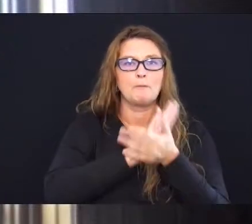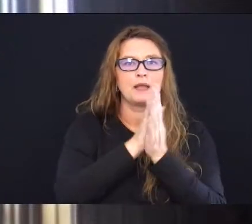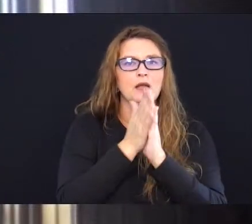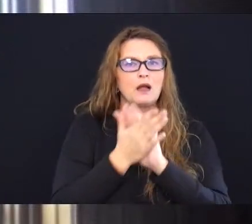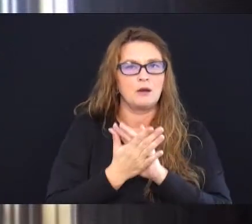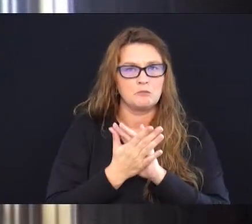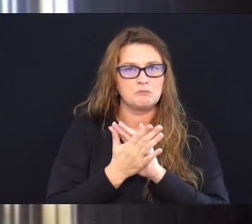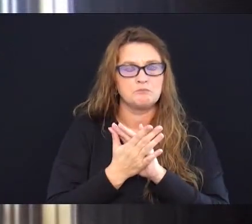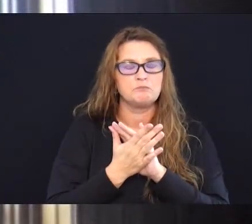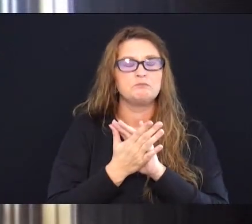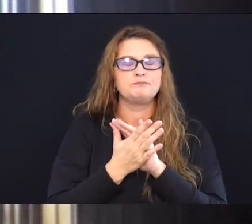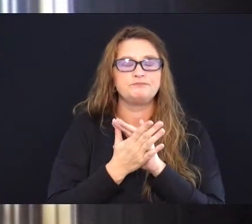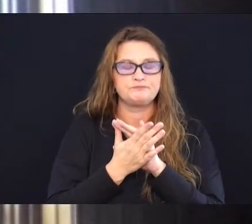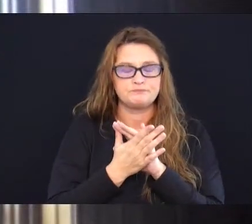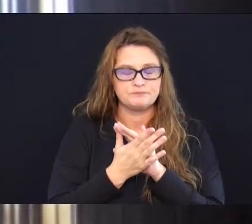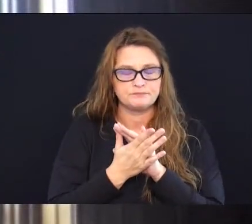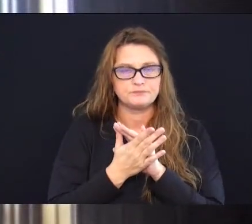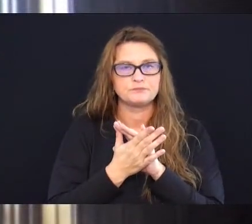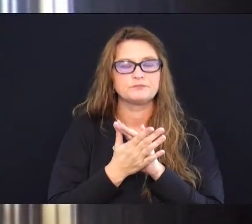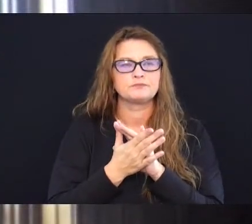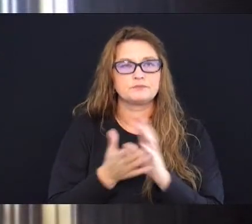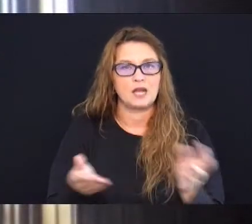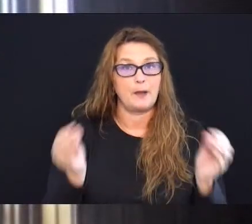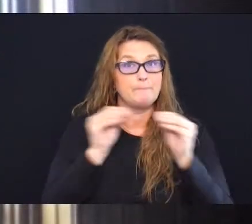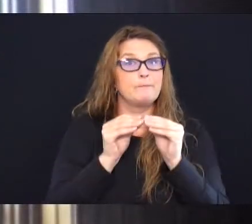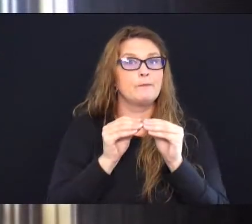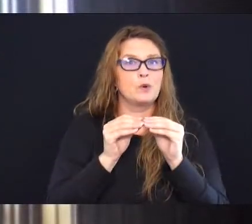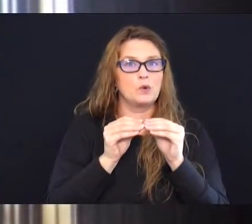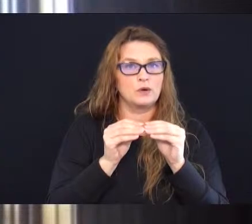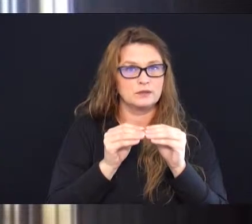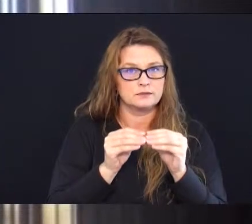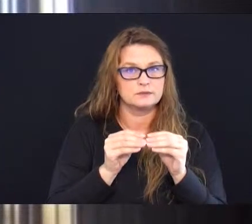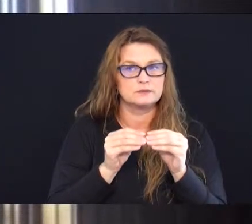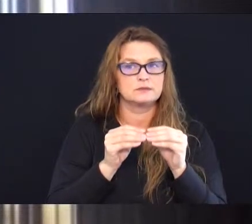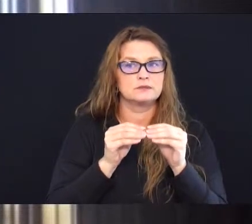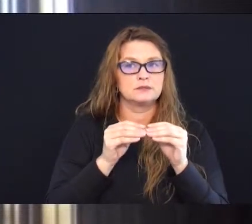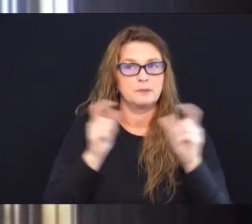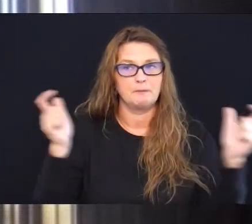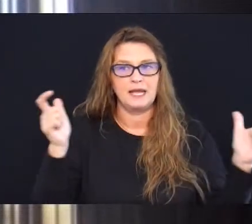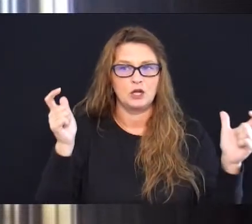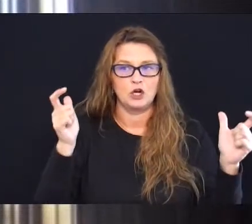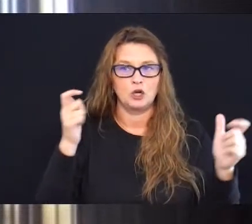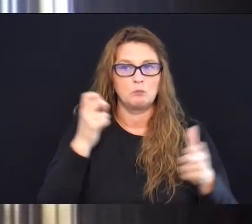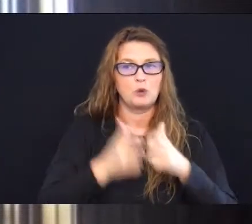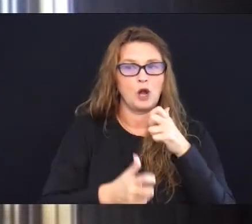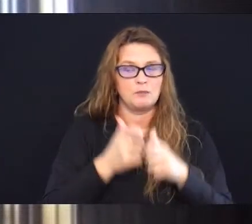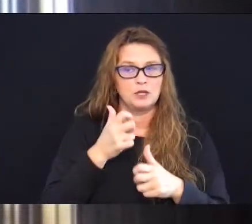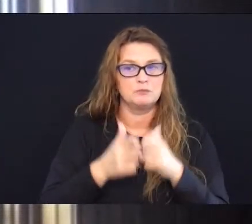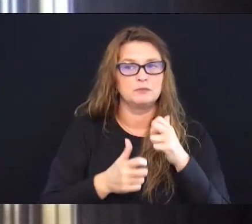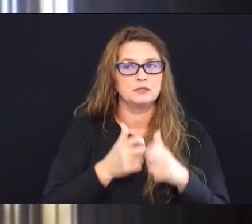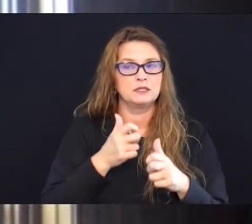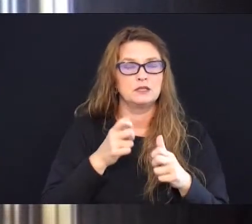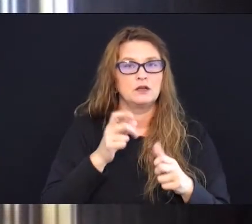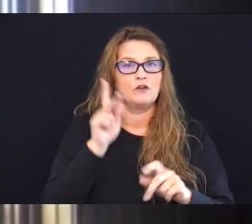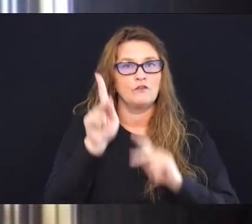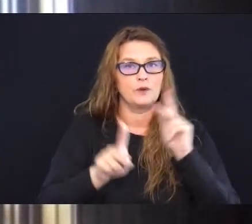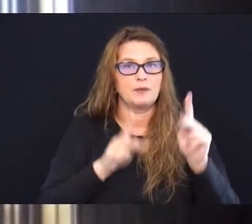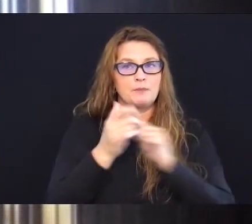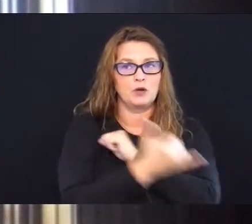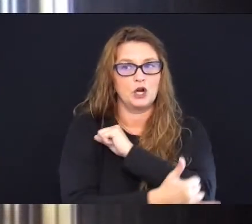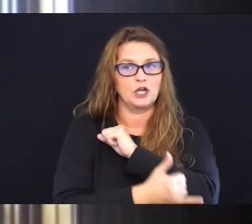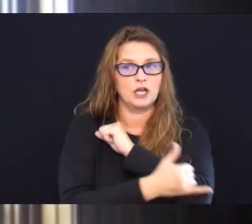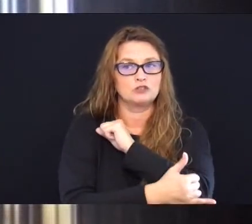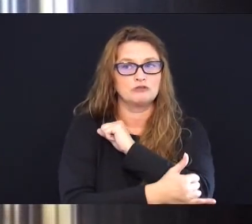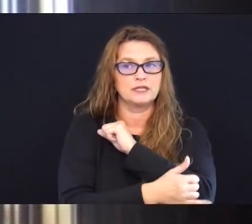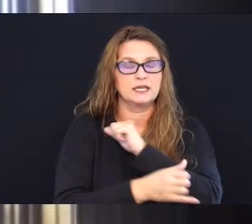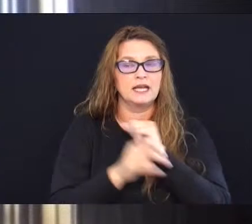a increasingly more bigger problem for people in our country. We know